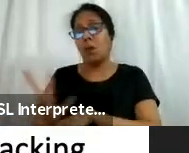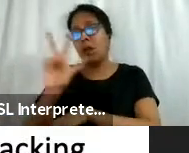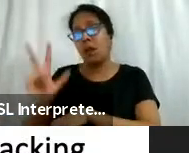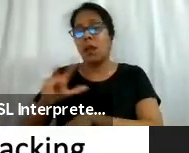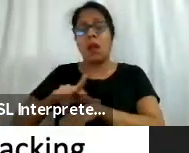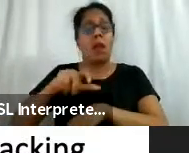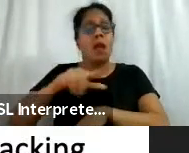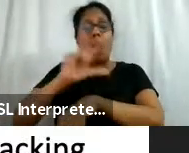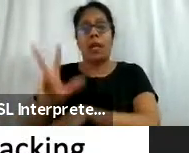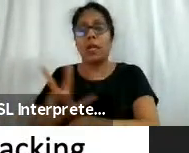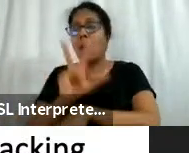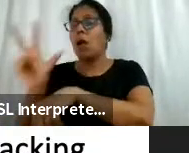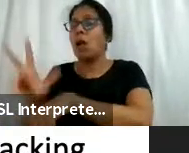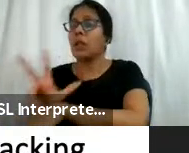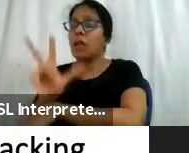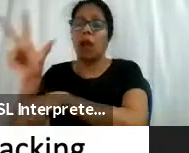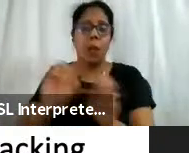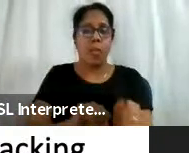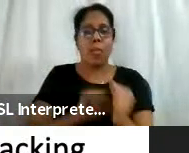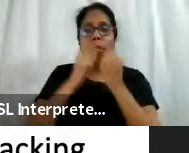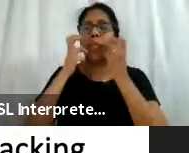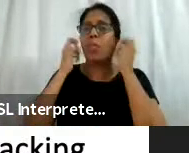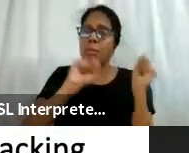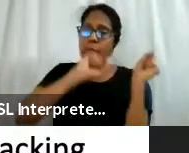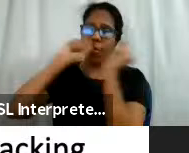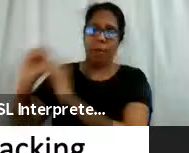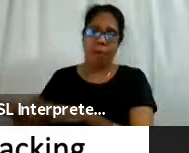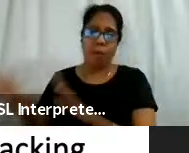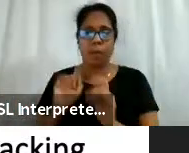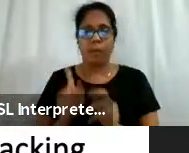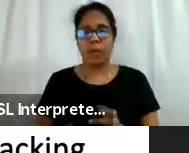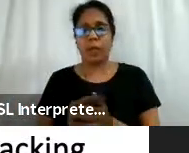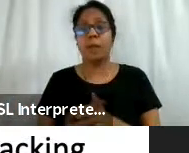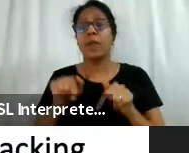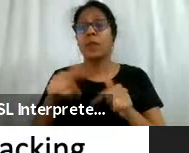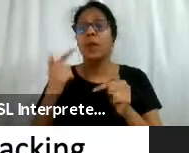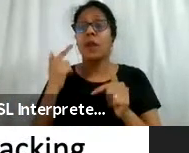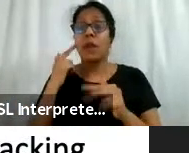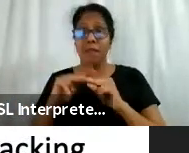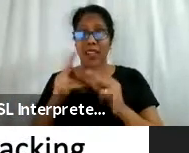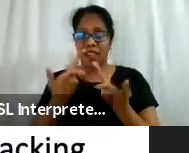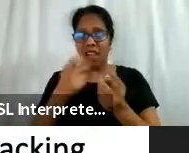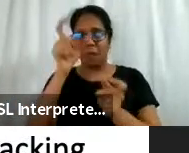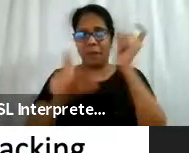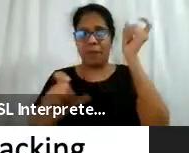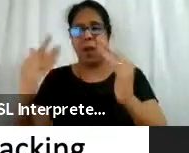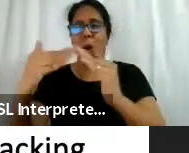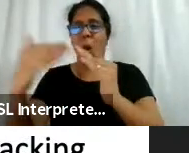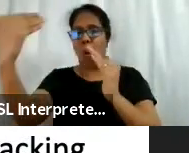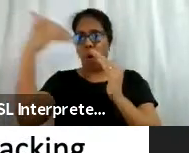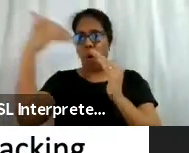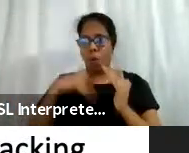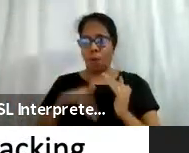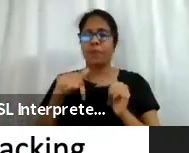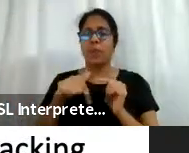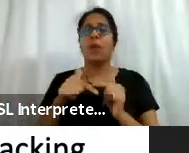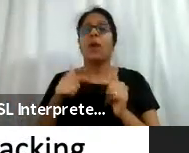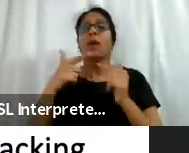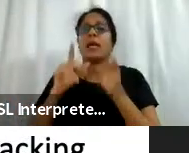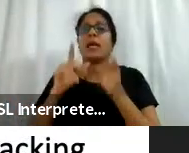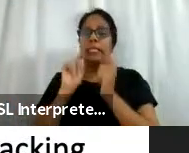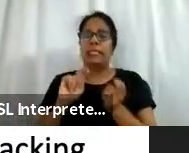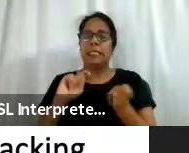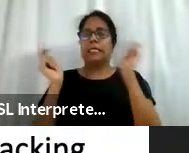somebody is coming into your room for some reason or the other, first of all, avoid it. But if somebody is coming, switch over to N95